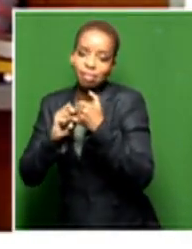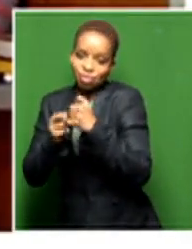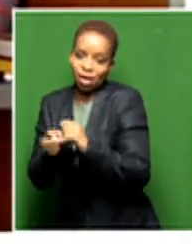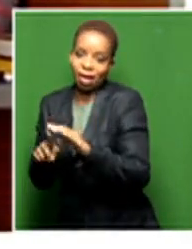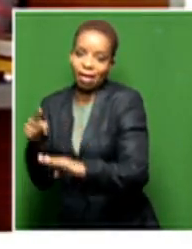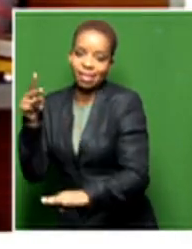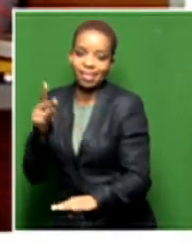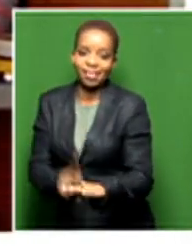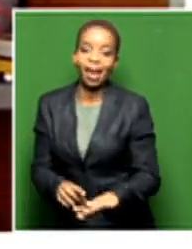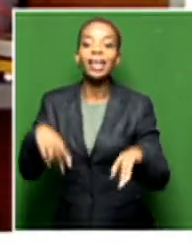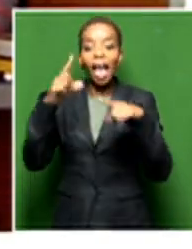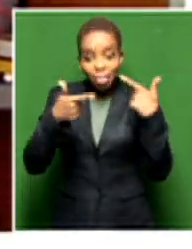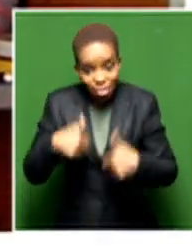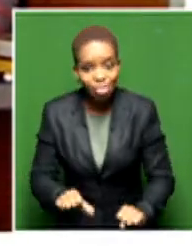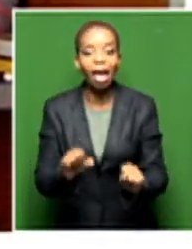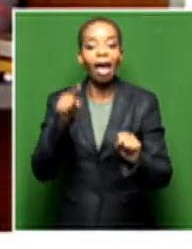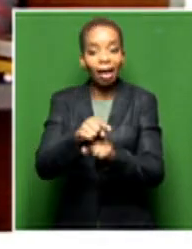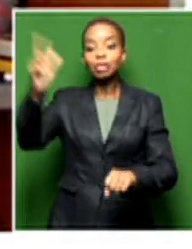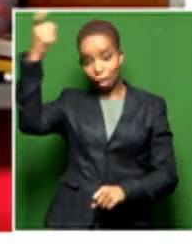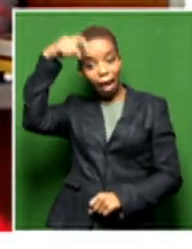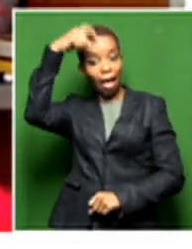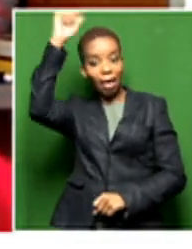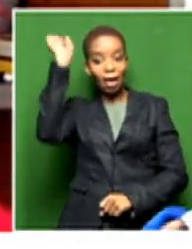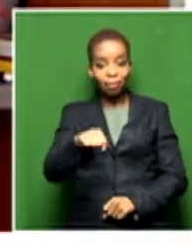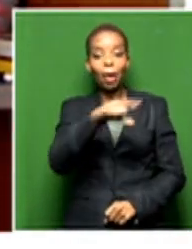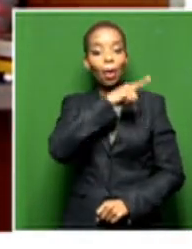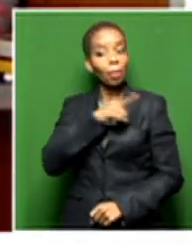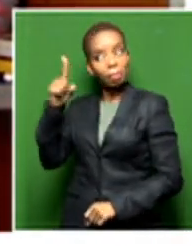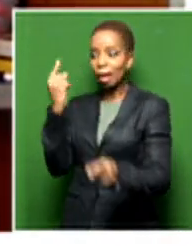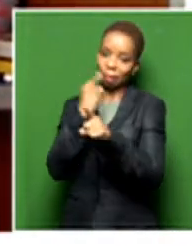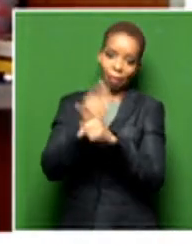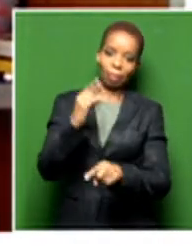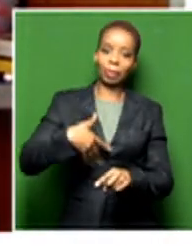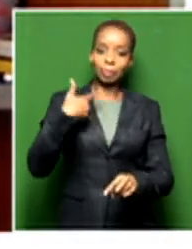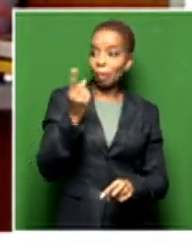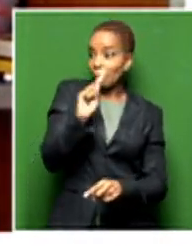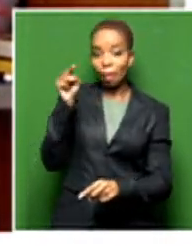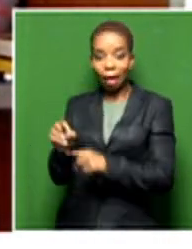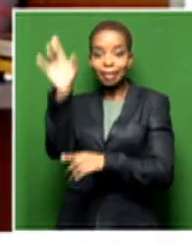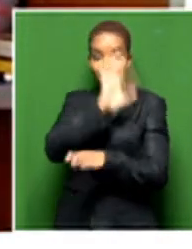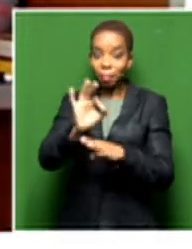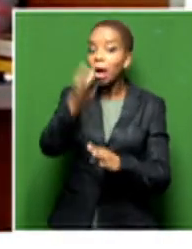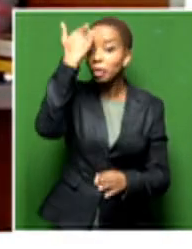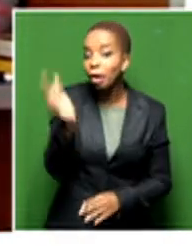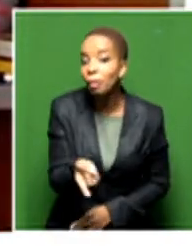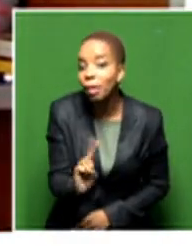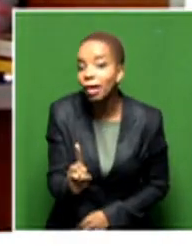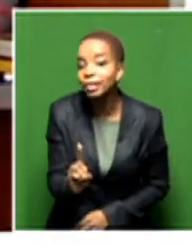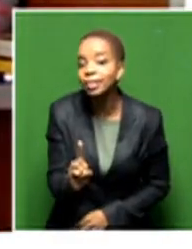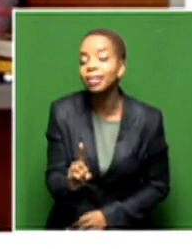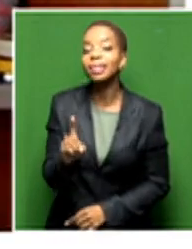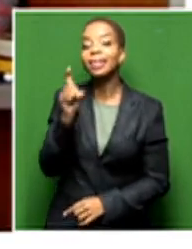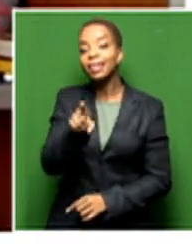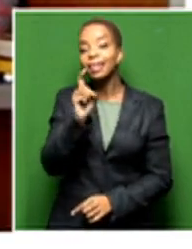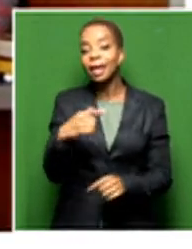again. And Jump is very clever. Jump always wants to make a plan. And you know what? They